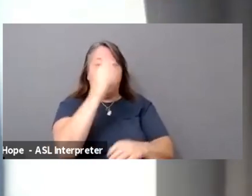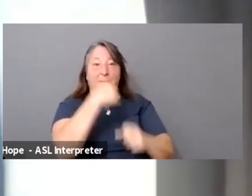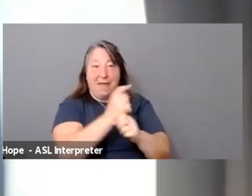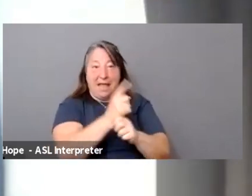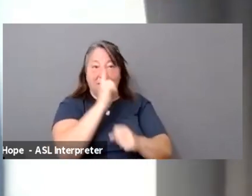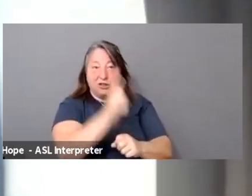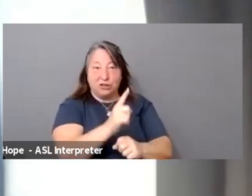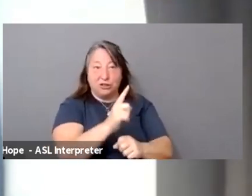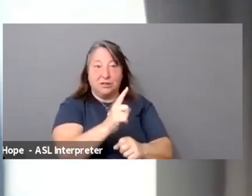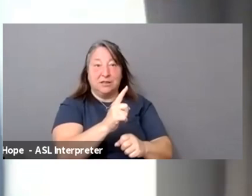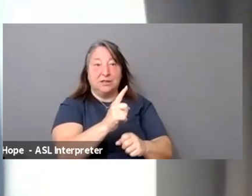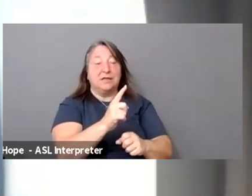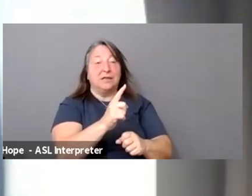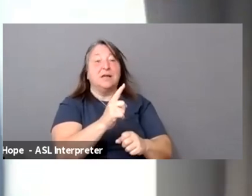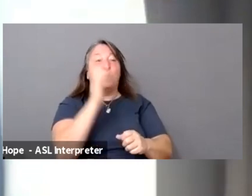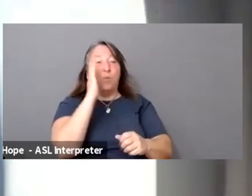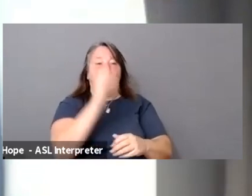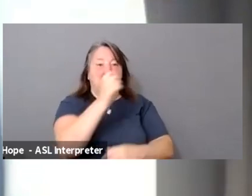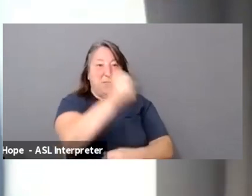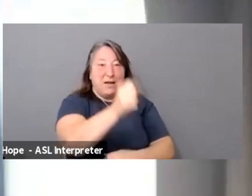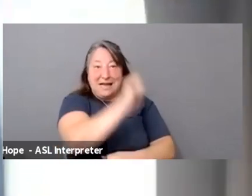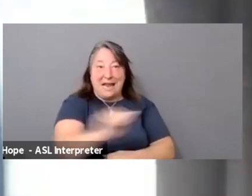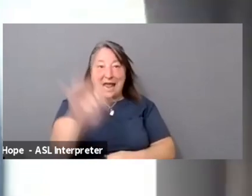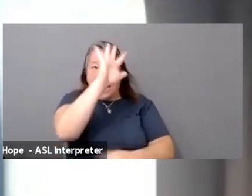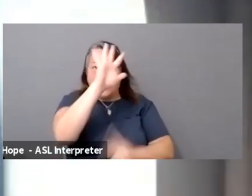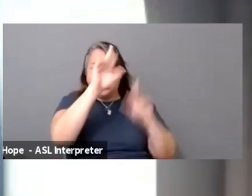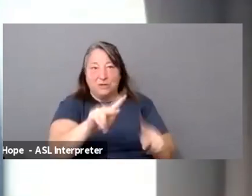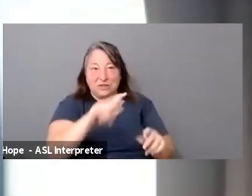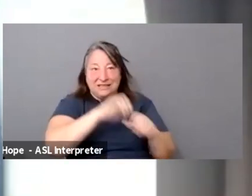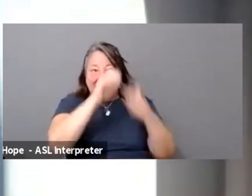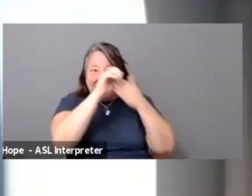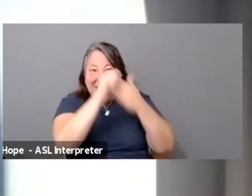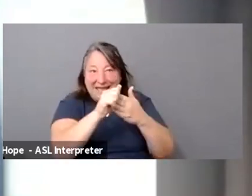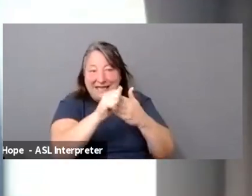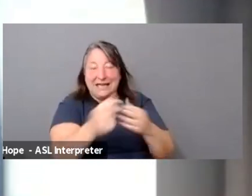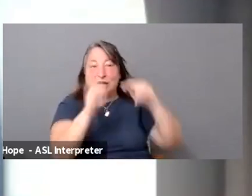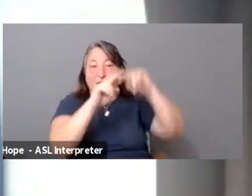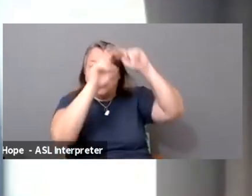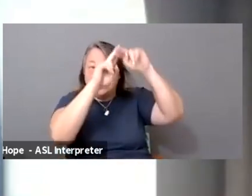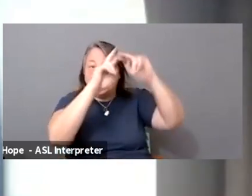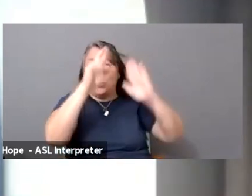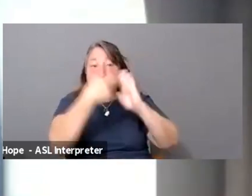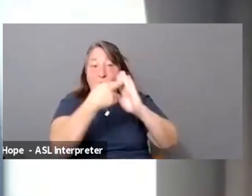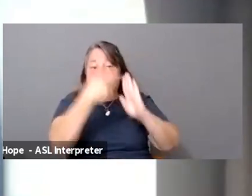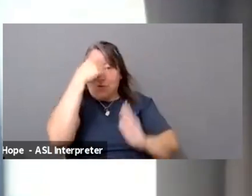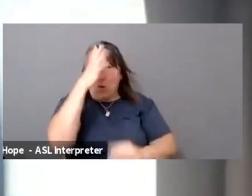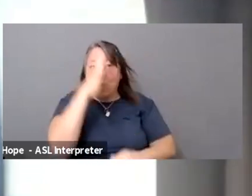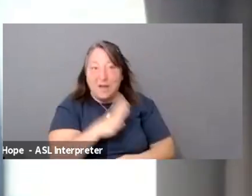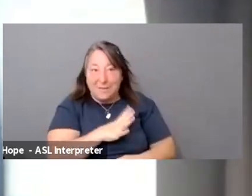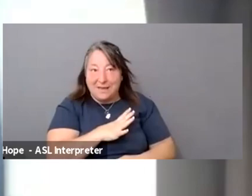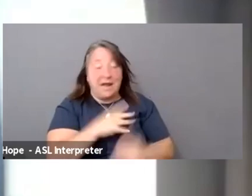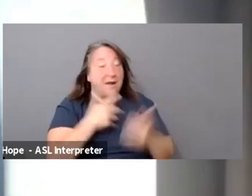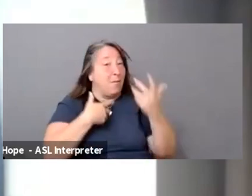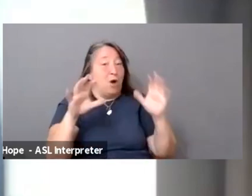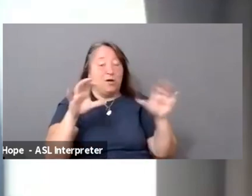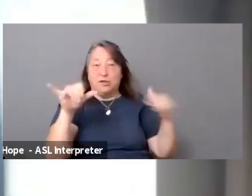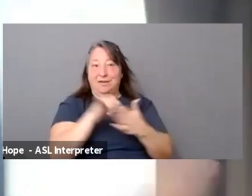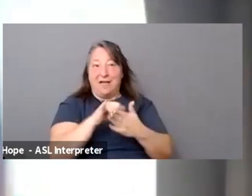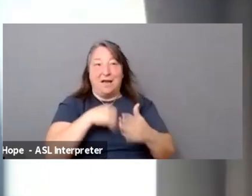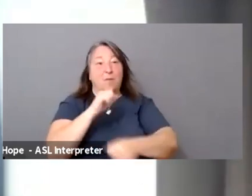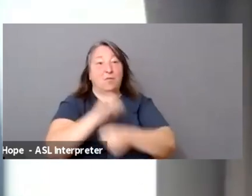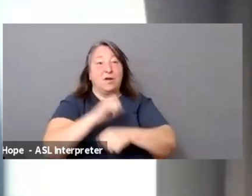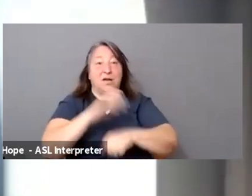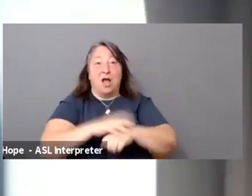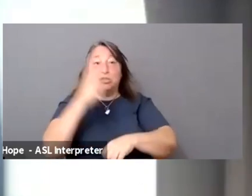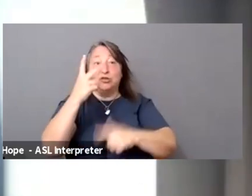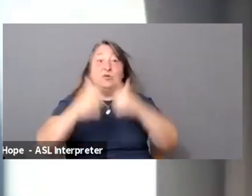my power, I would put an Asian person in the lead, increase the roles of women as much as I can. And I've already started to do that. I am working on two fairly